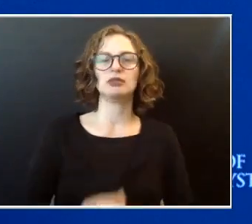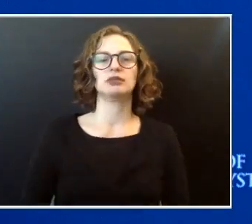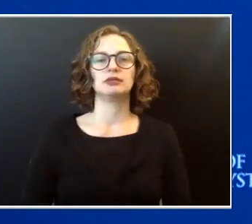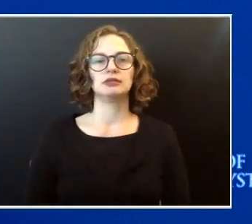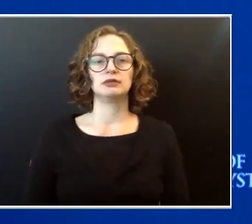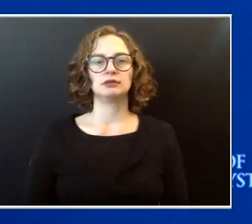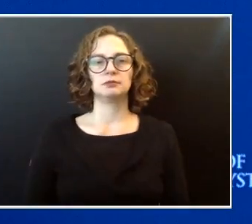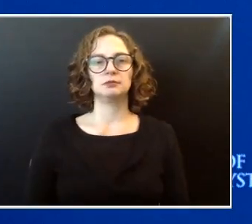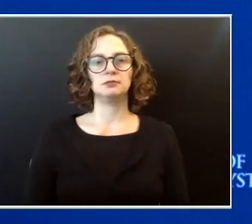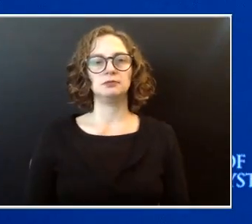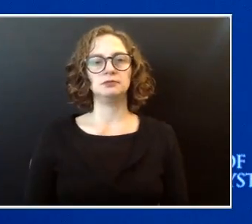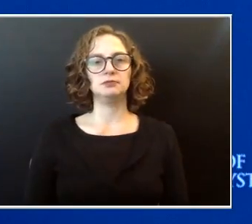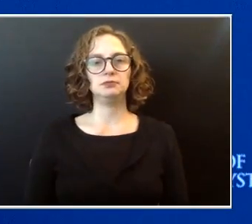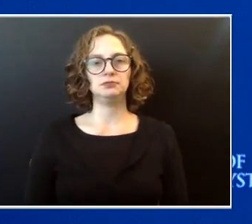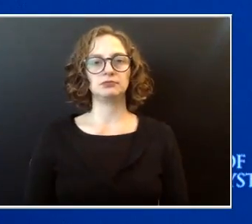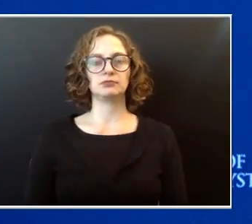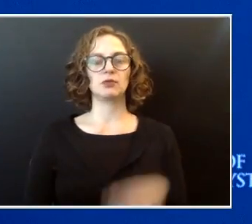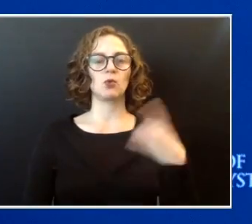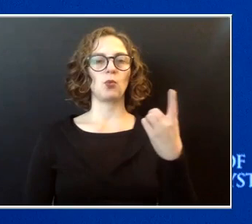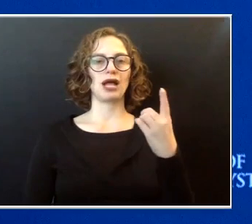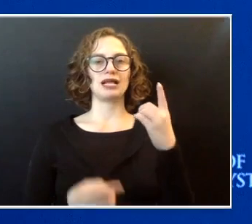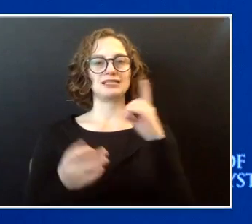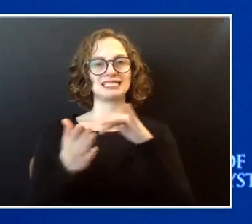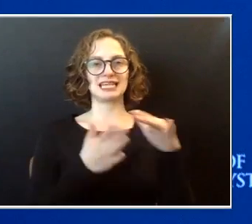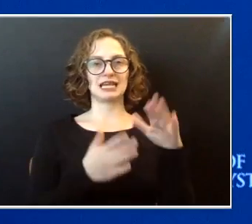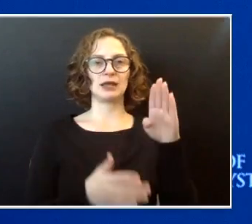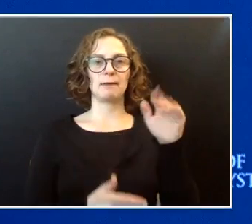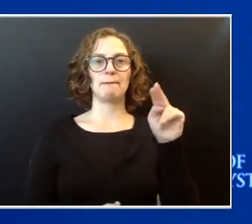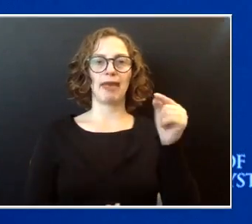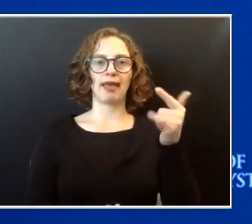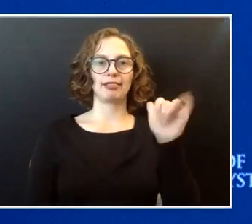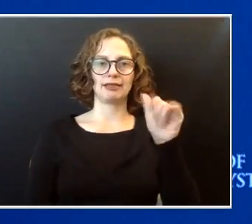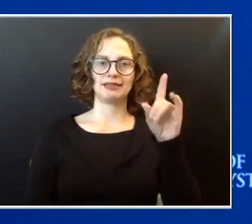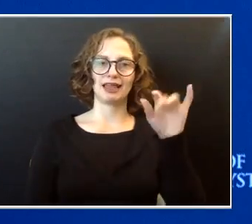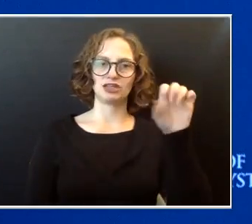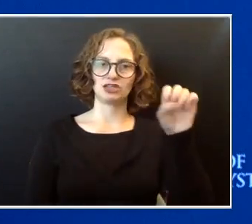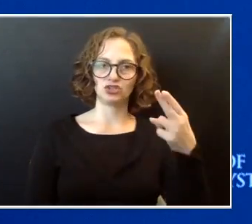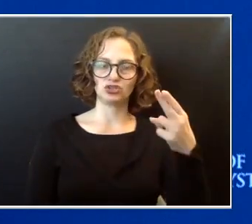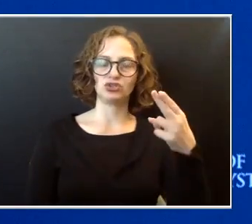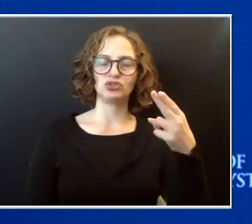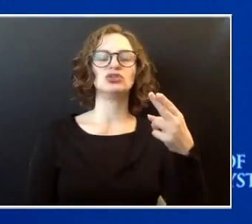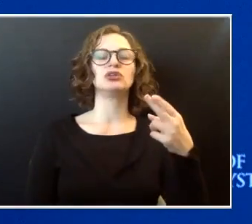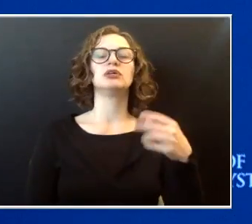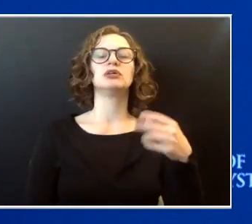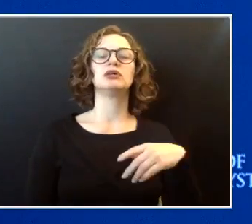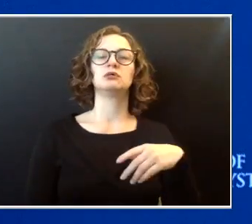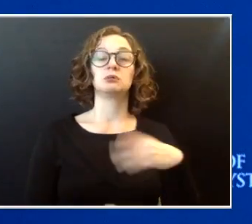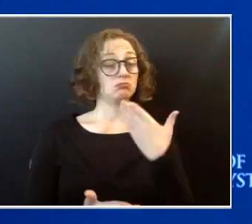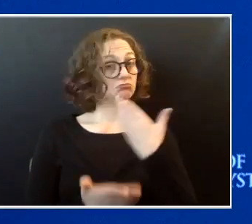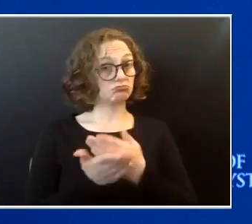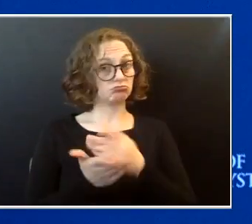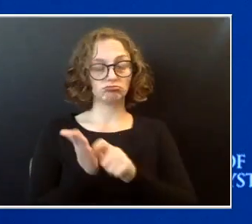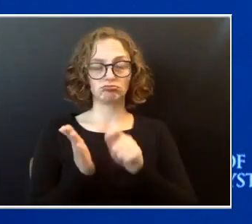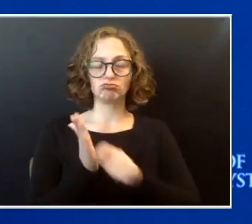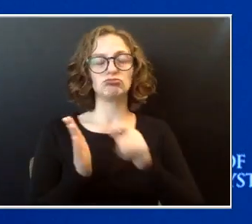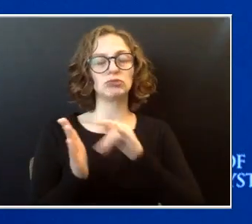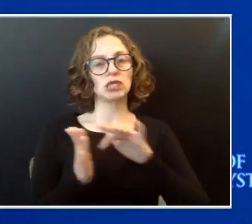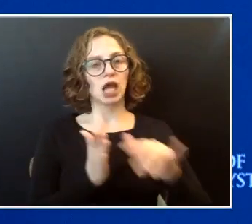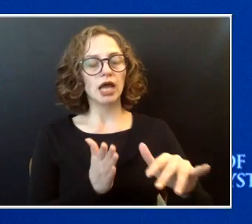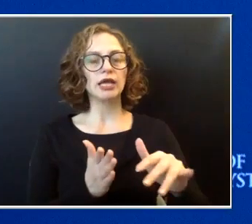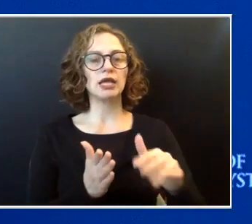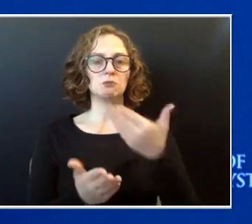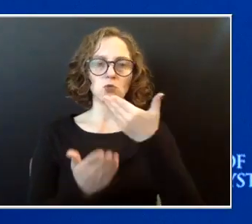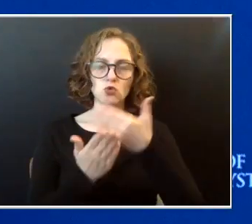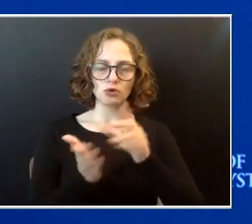a Bangladesh study that was very well written and publicized. That was a randomized control trial.